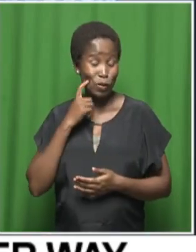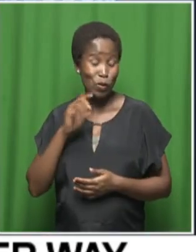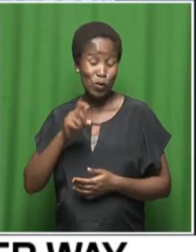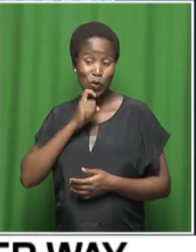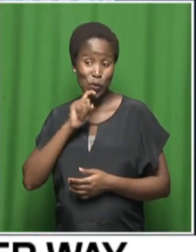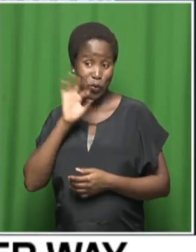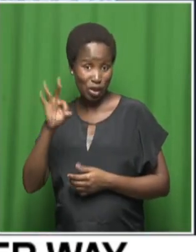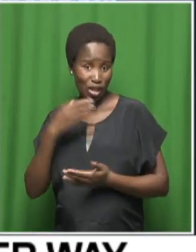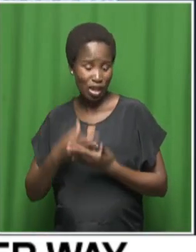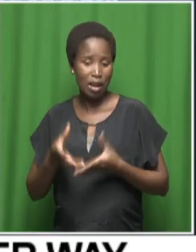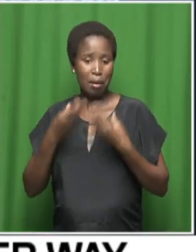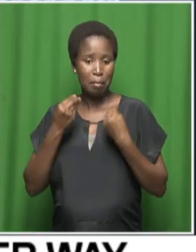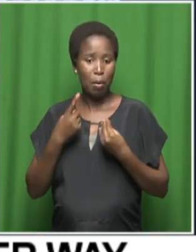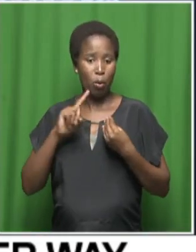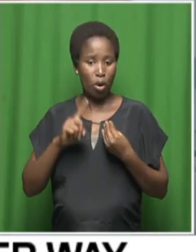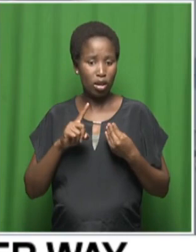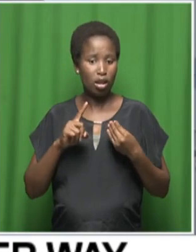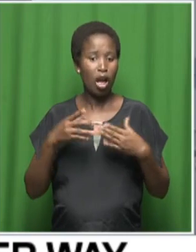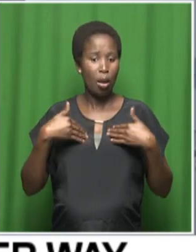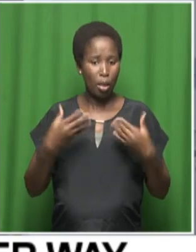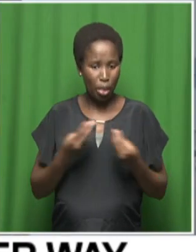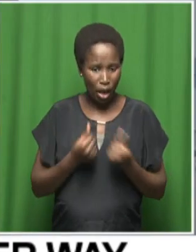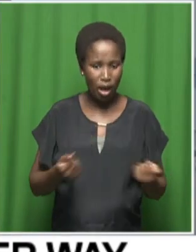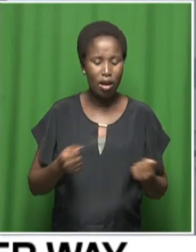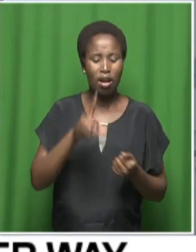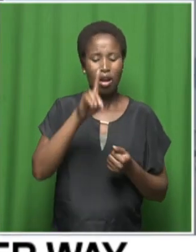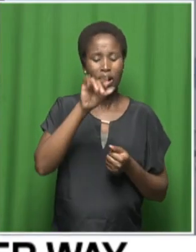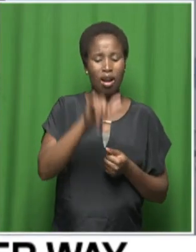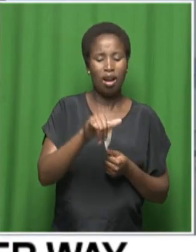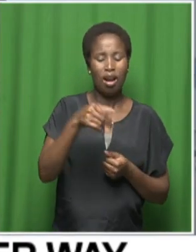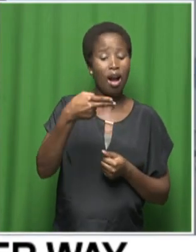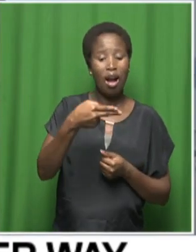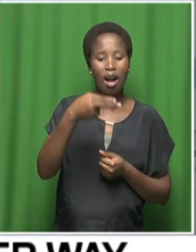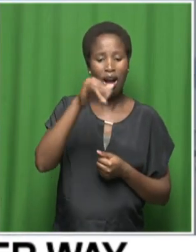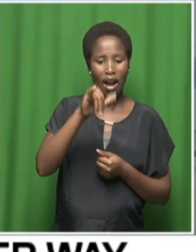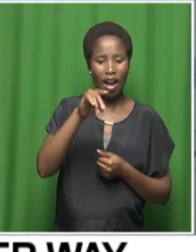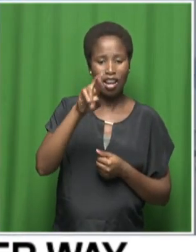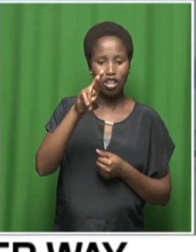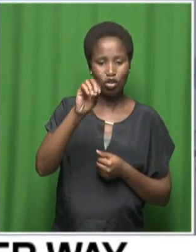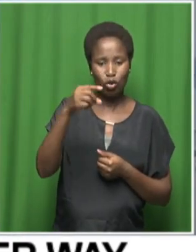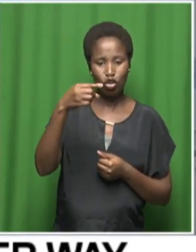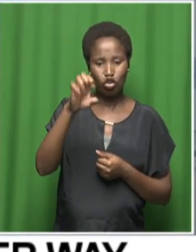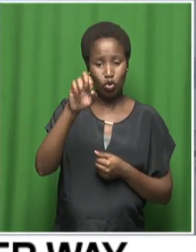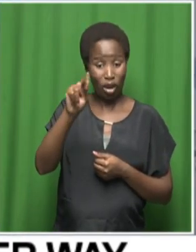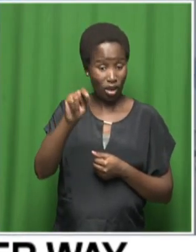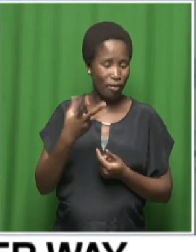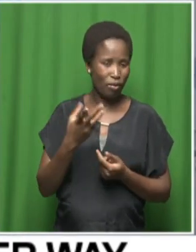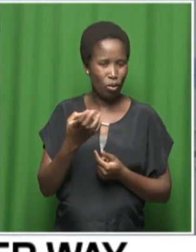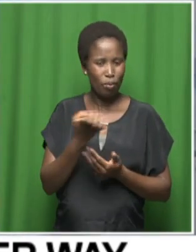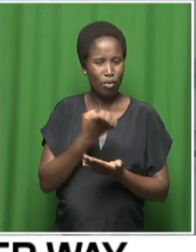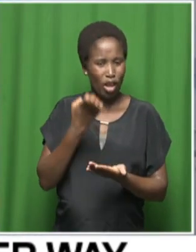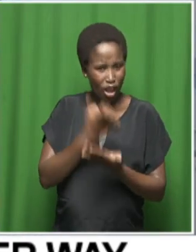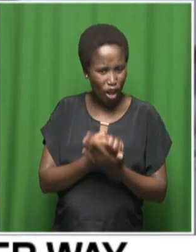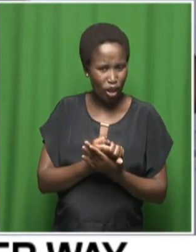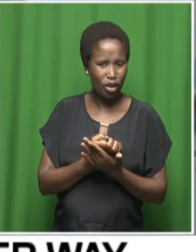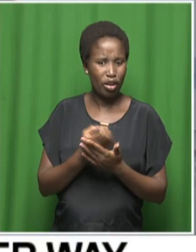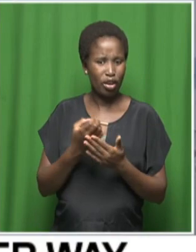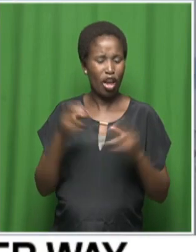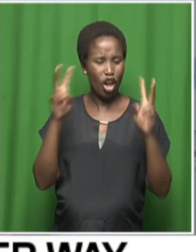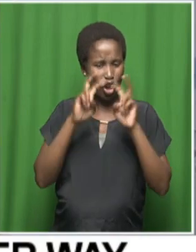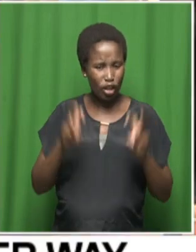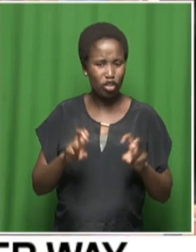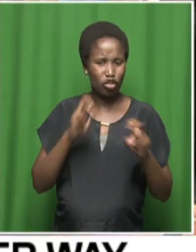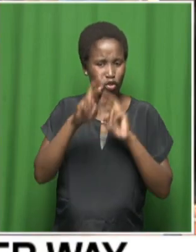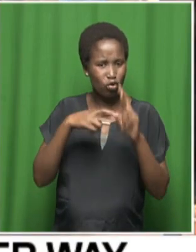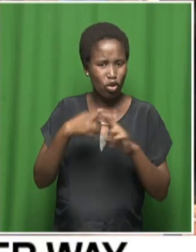hydrogen? And we're talking about, you know, I think the case study requires cheap renewable energy. We're struggling even to keep